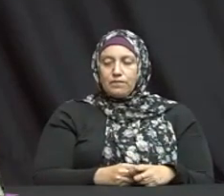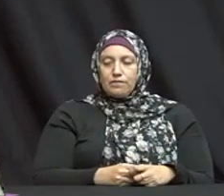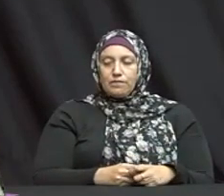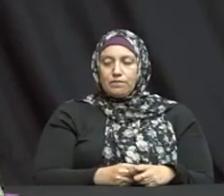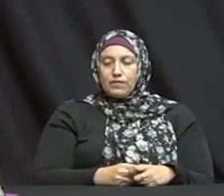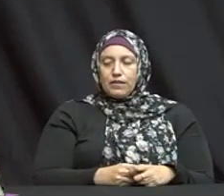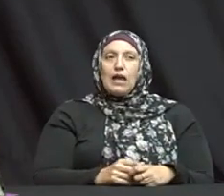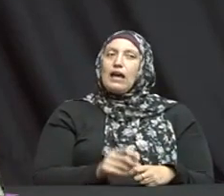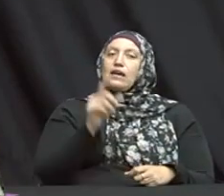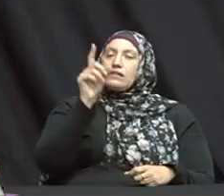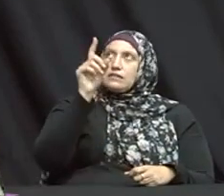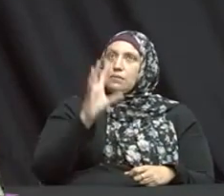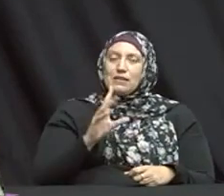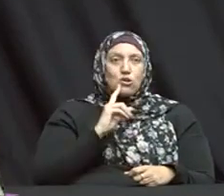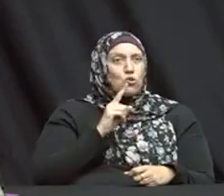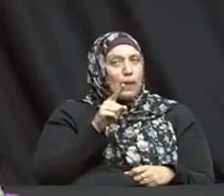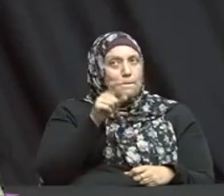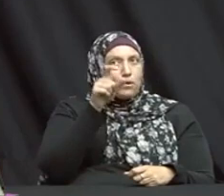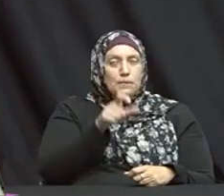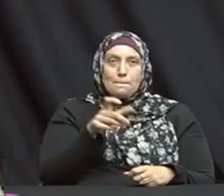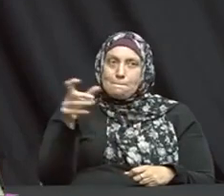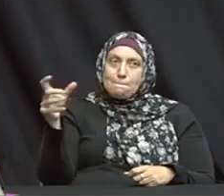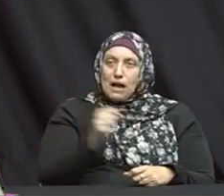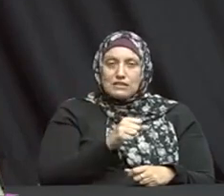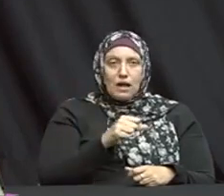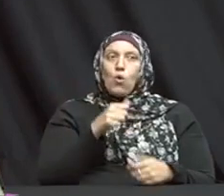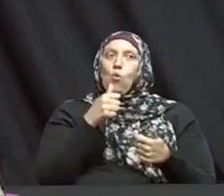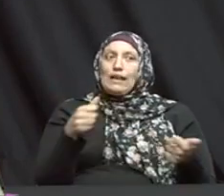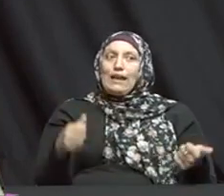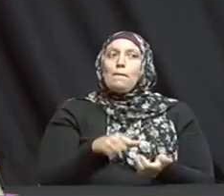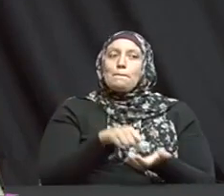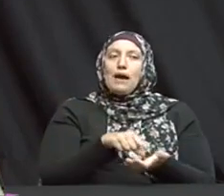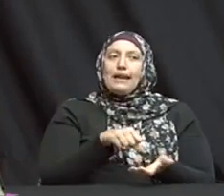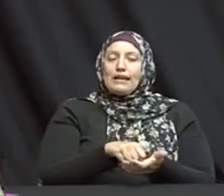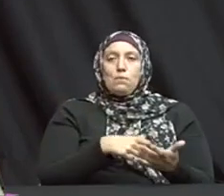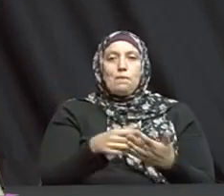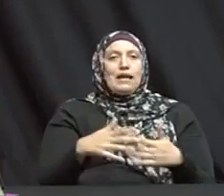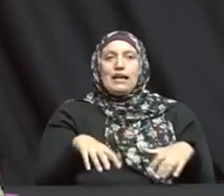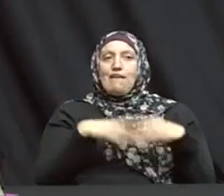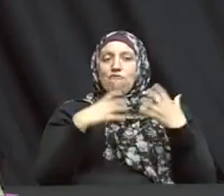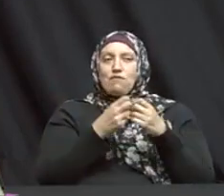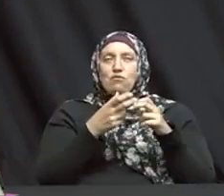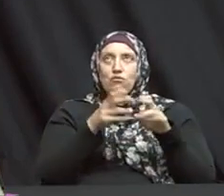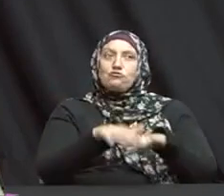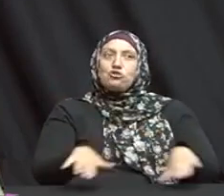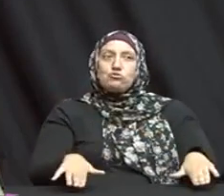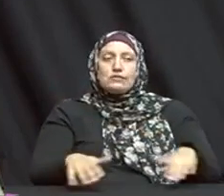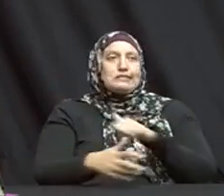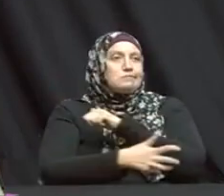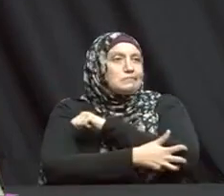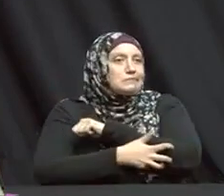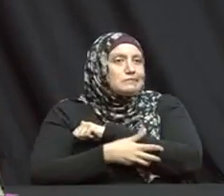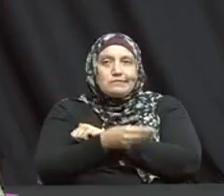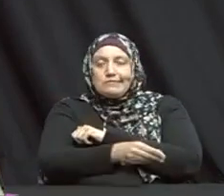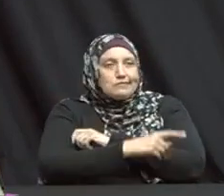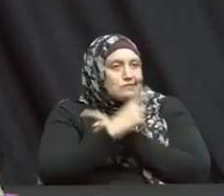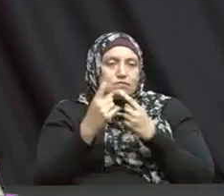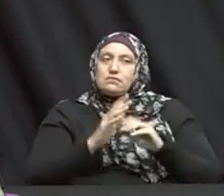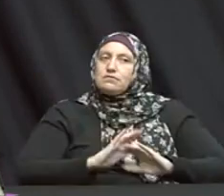to manage the affairs of the minor financially and all aspects, you know, these kind of qualifications, that someone